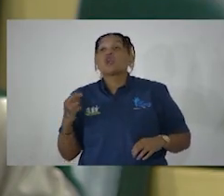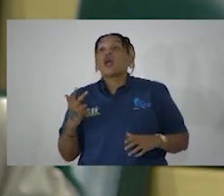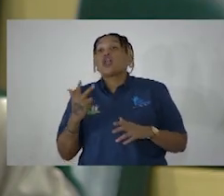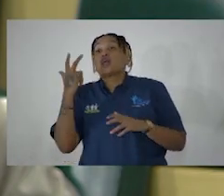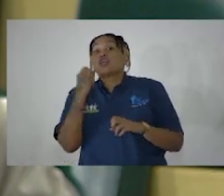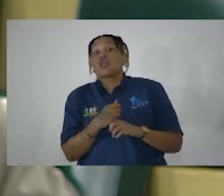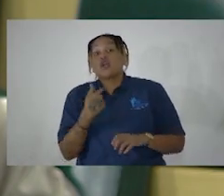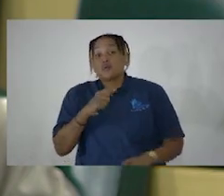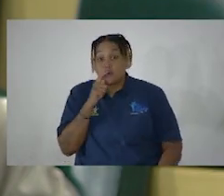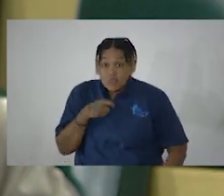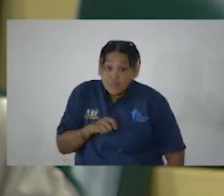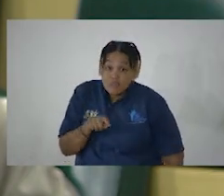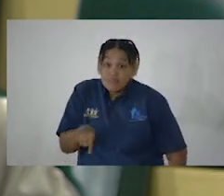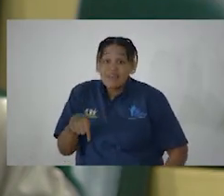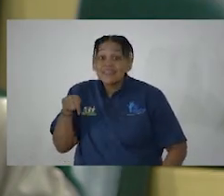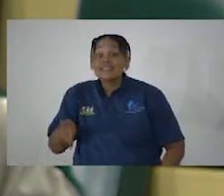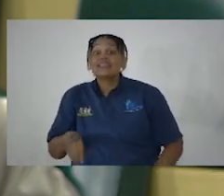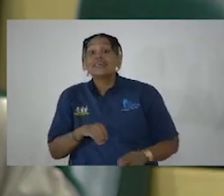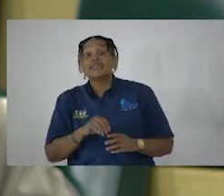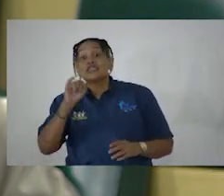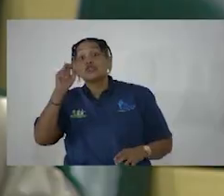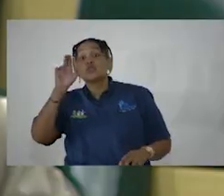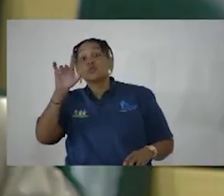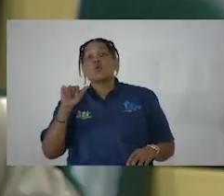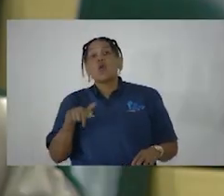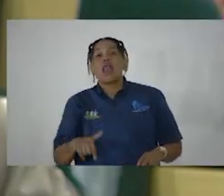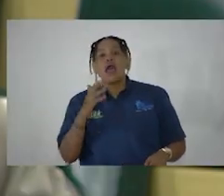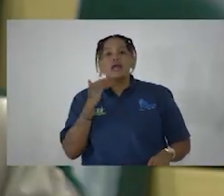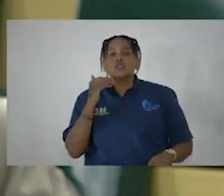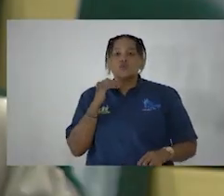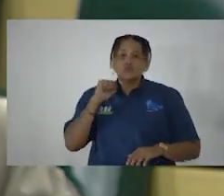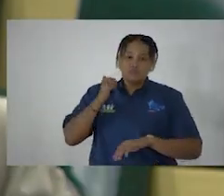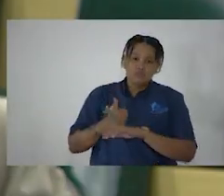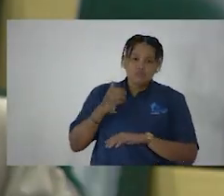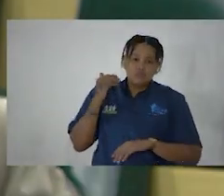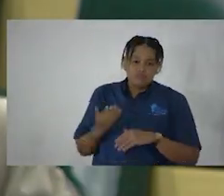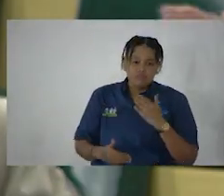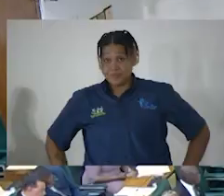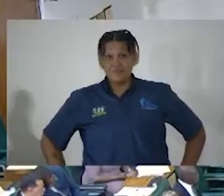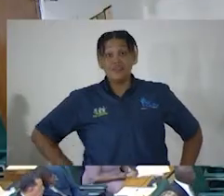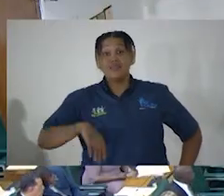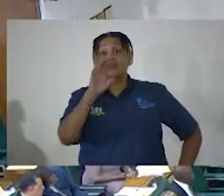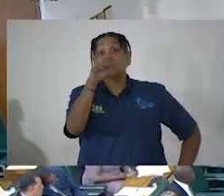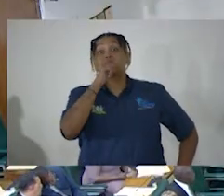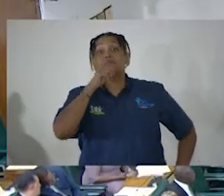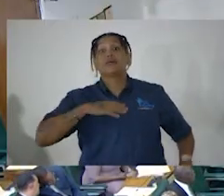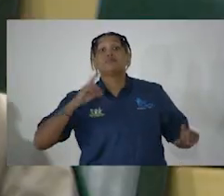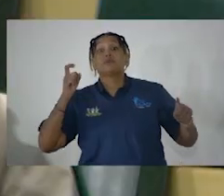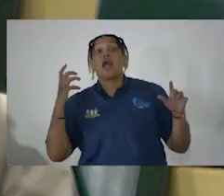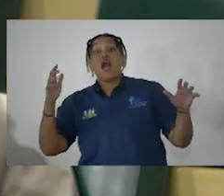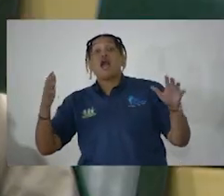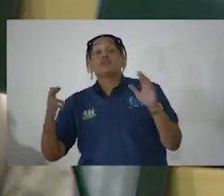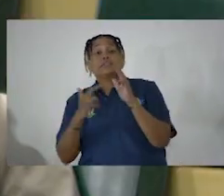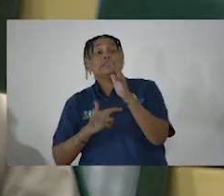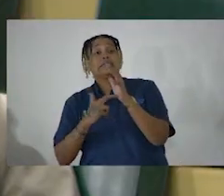says the initiative is a significant step in revitalizing sugar production across the island. They have already